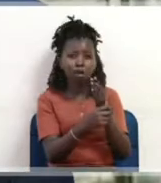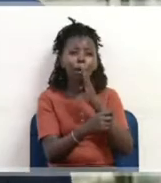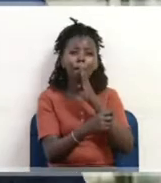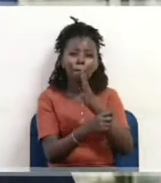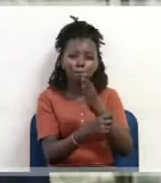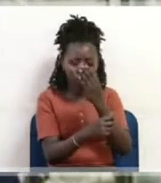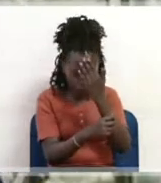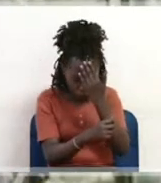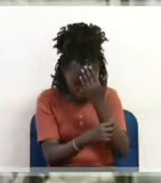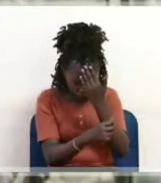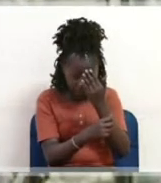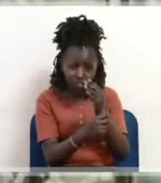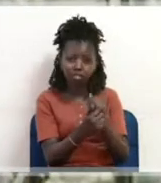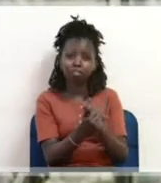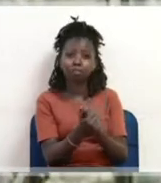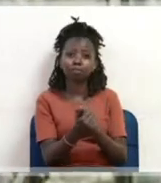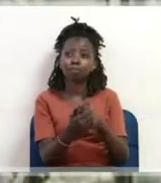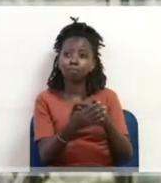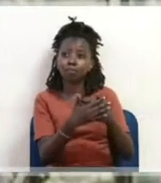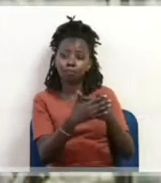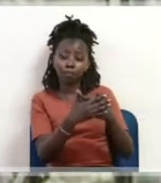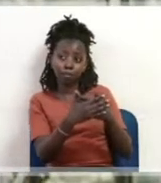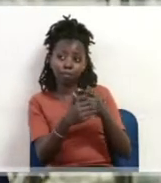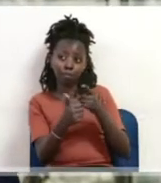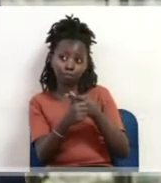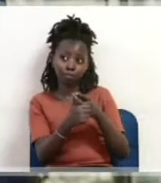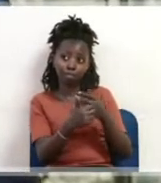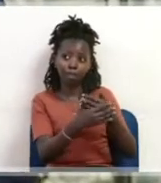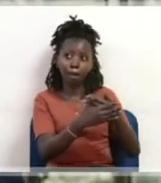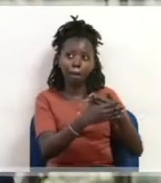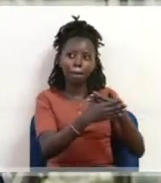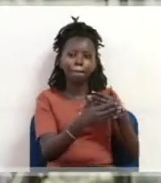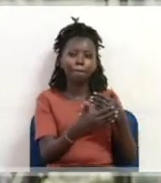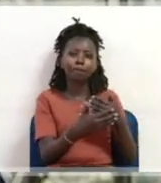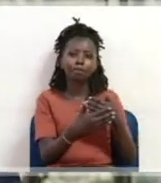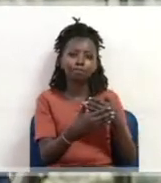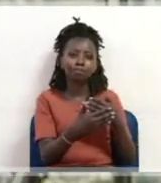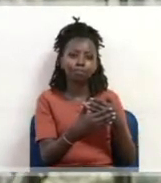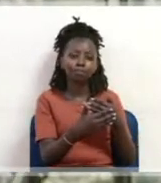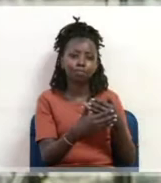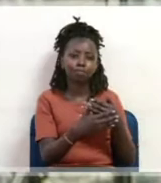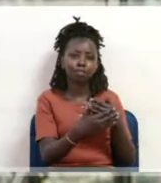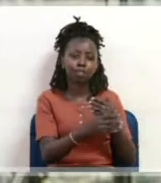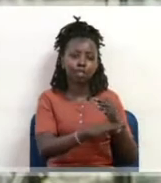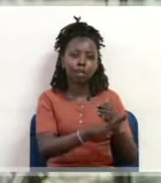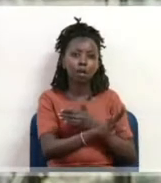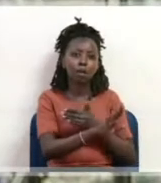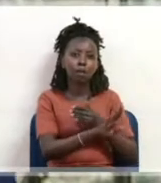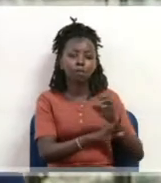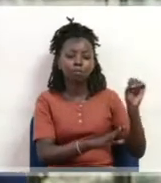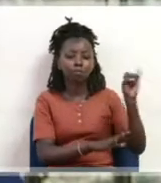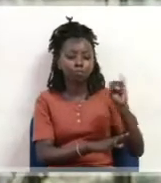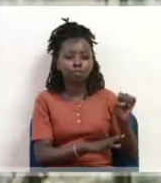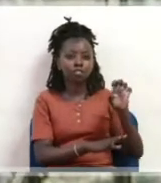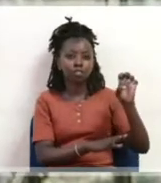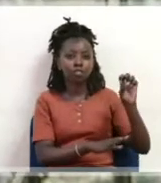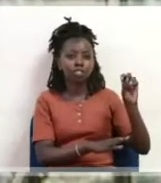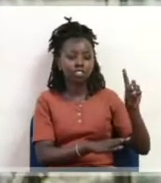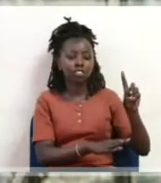Before Zedekiah could lead in this great rebuilding effort, they had to face the reality of their